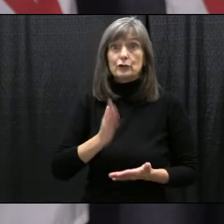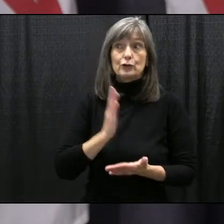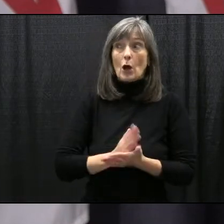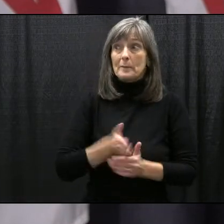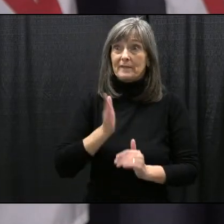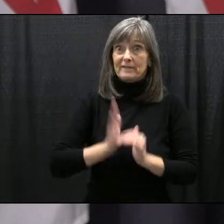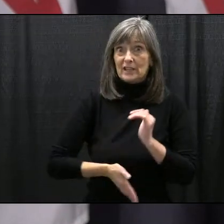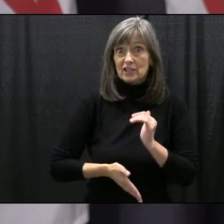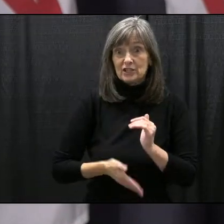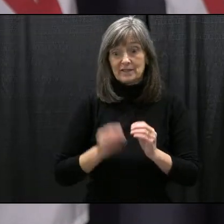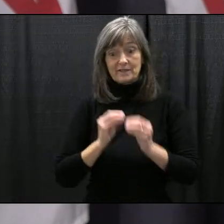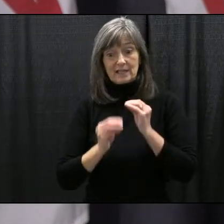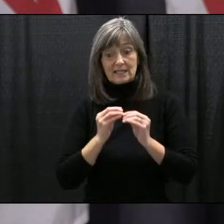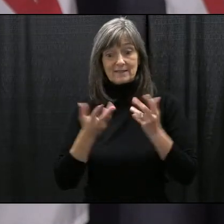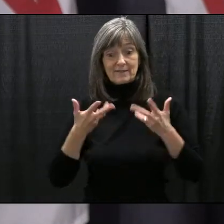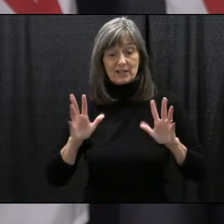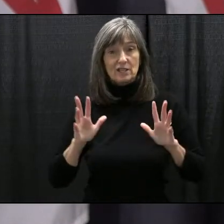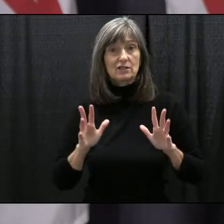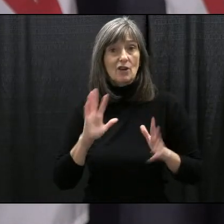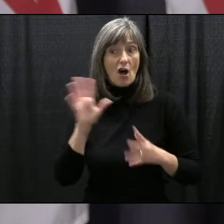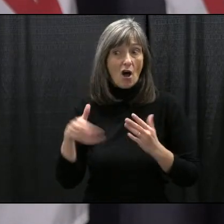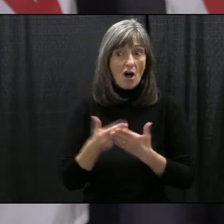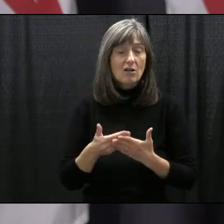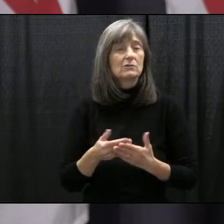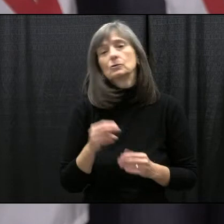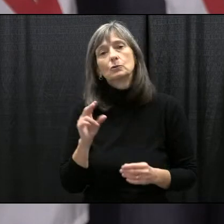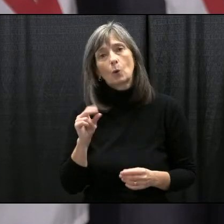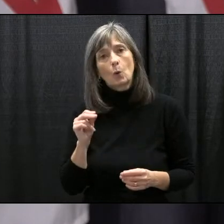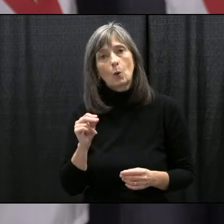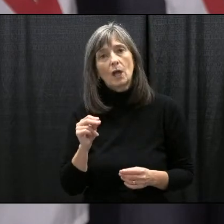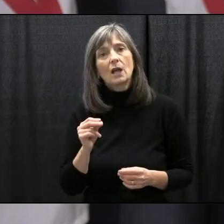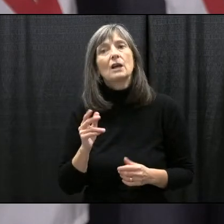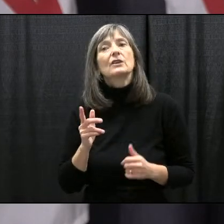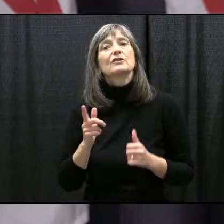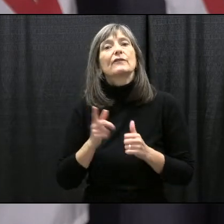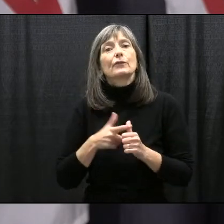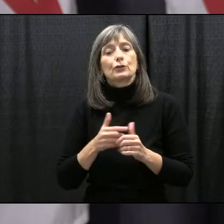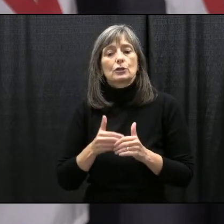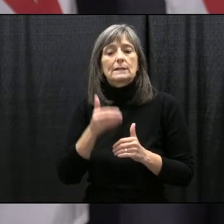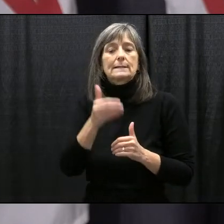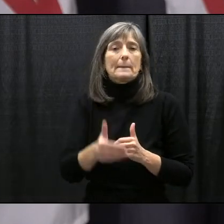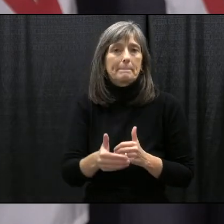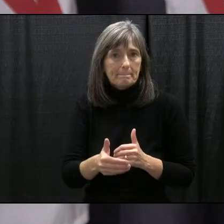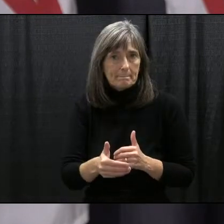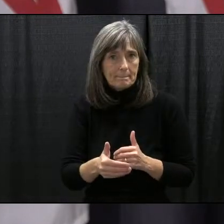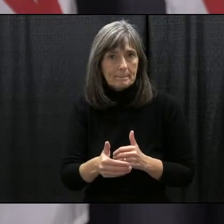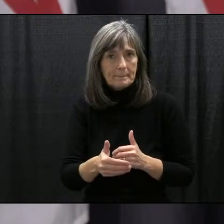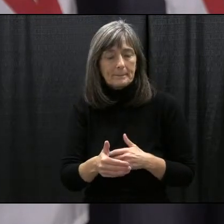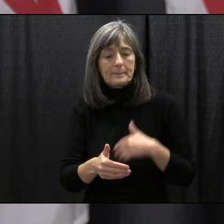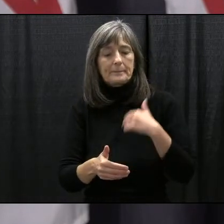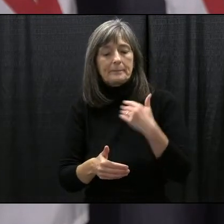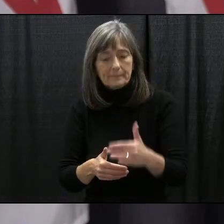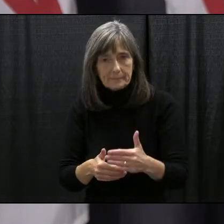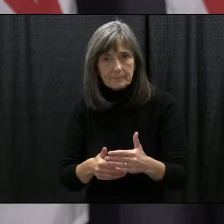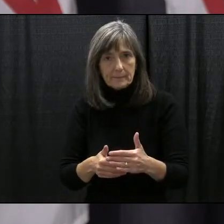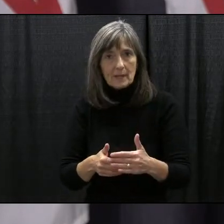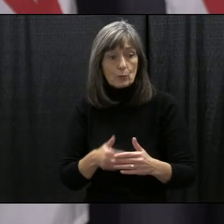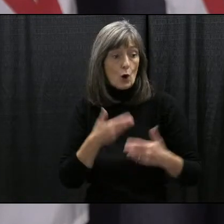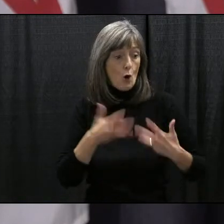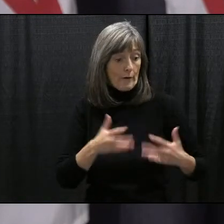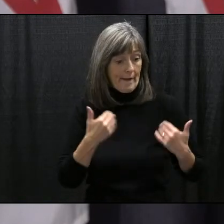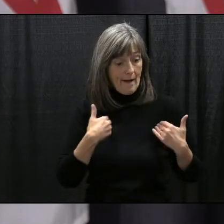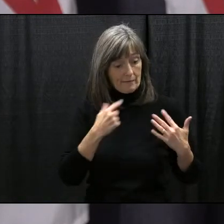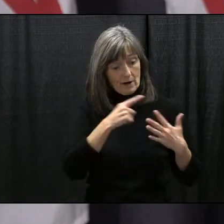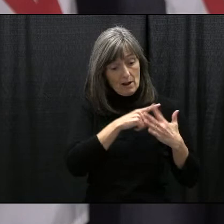is not the fix in its entirety. This is just the next step in building on what we already